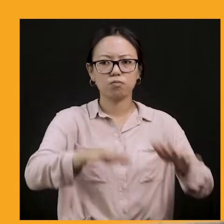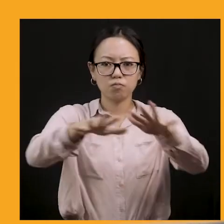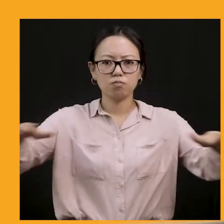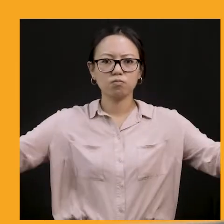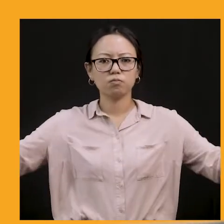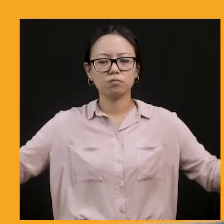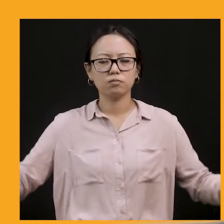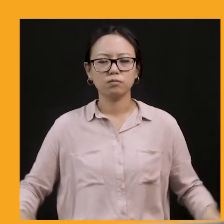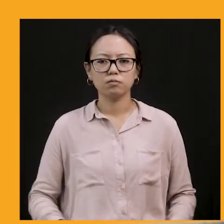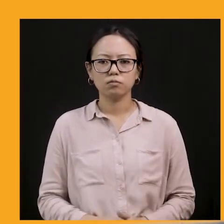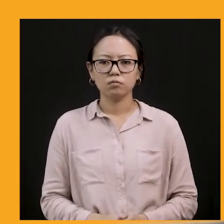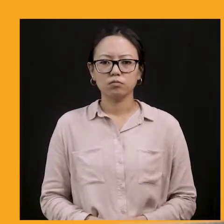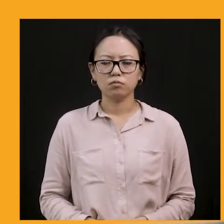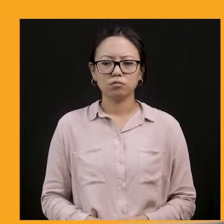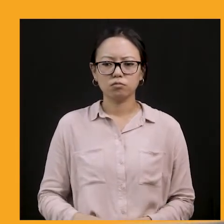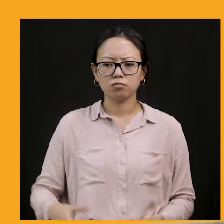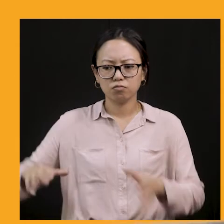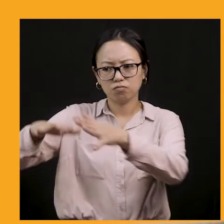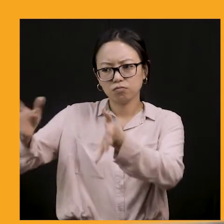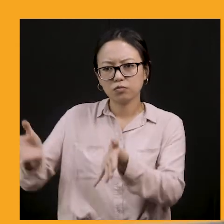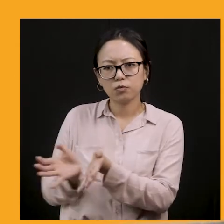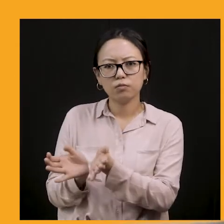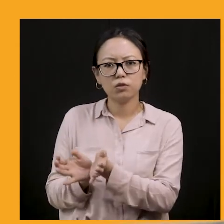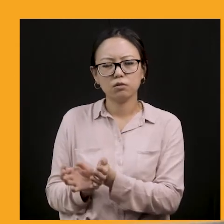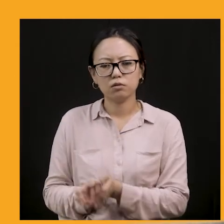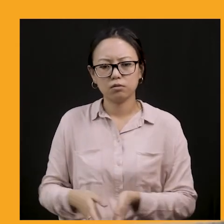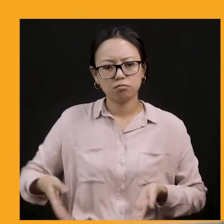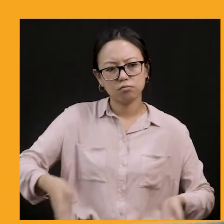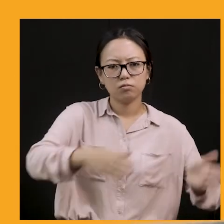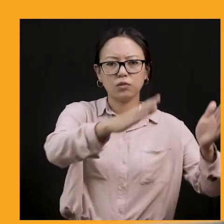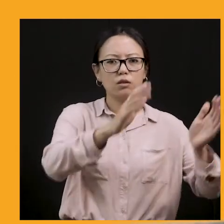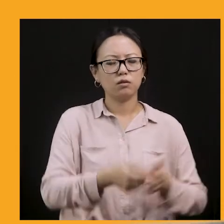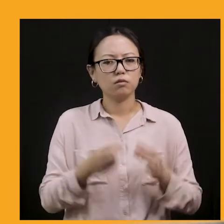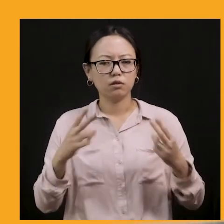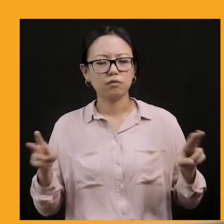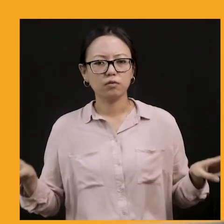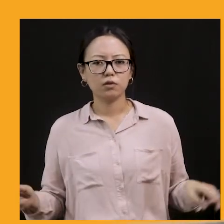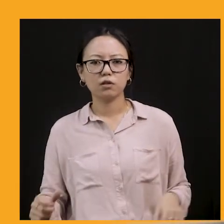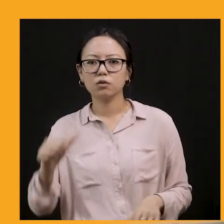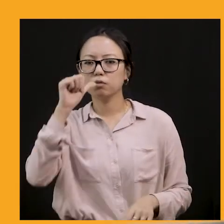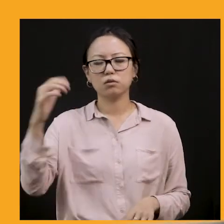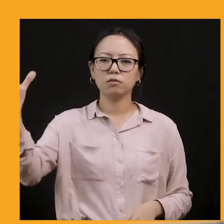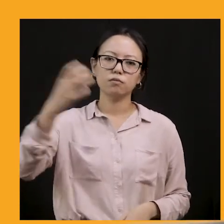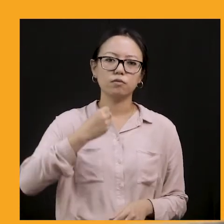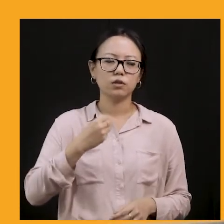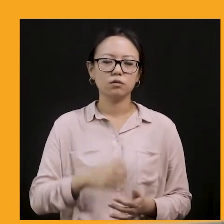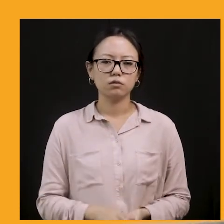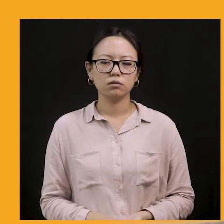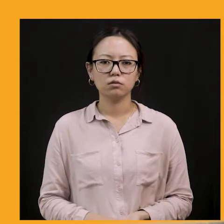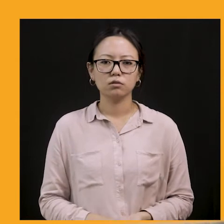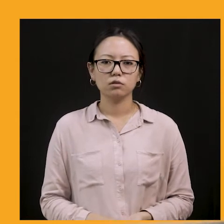seas, ocean, ponds, lake, right? So this water is